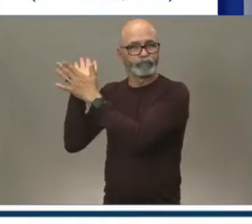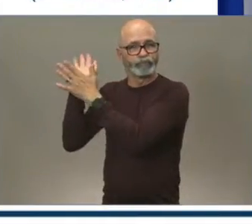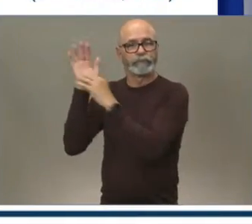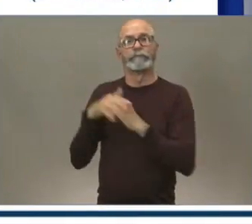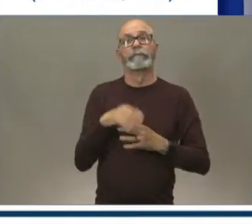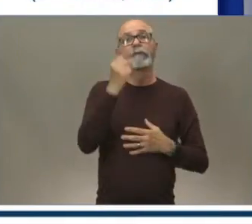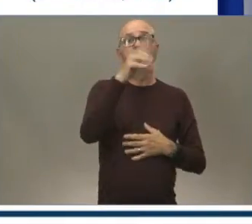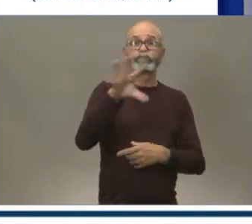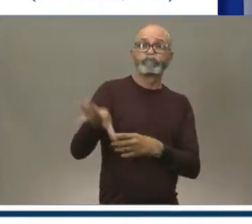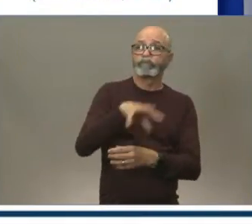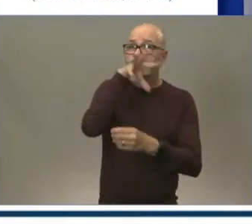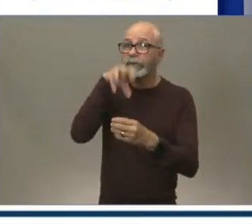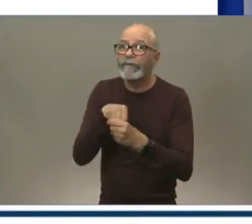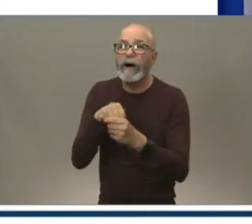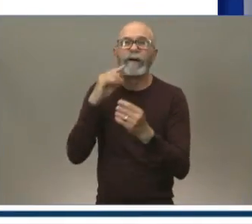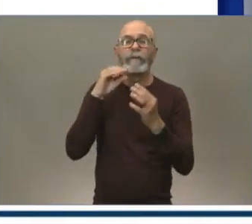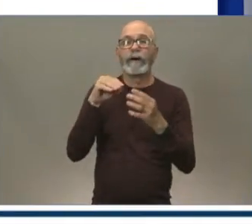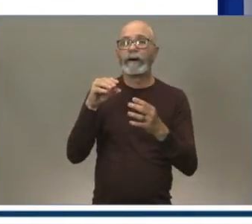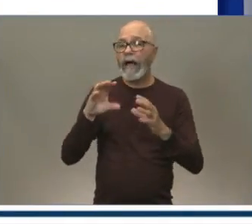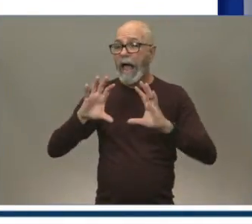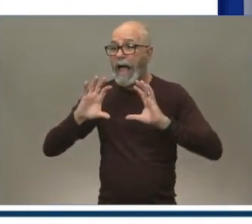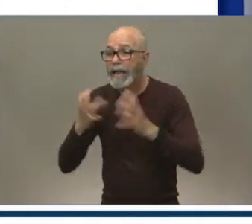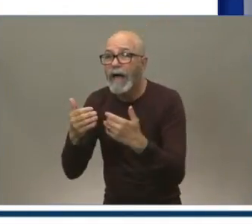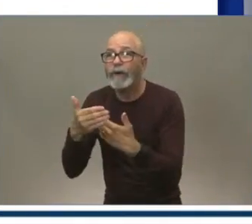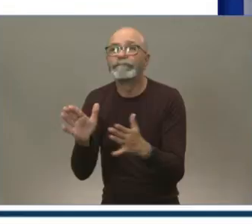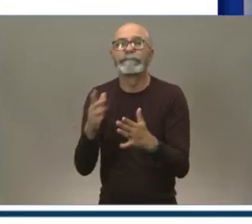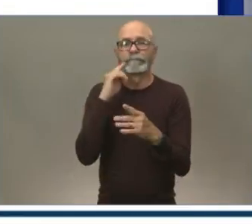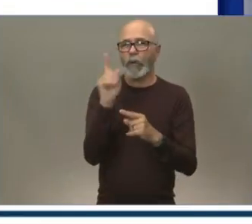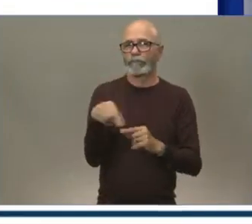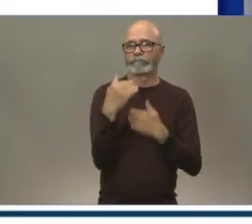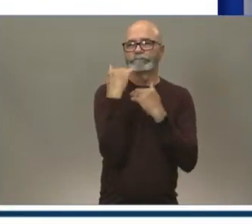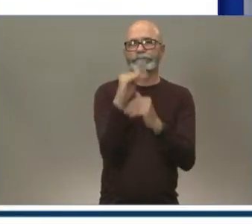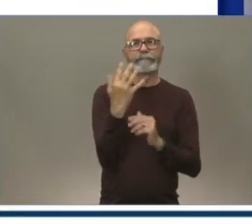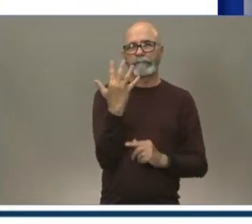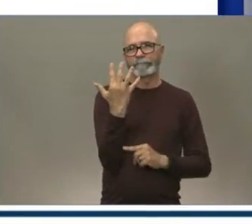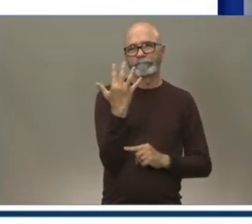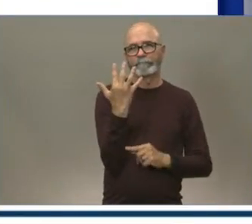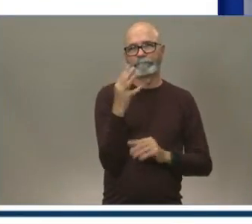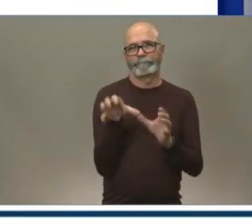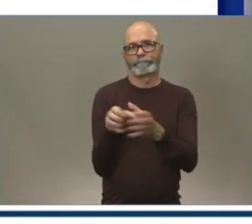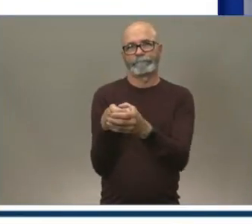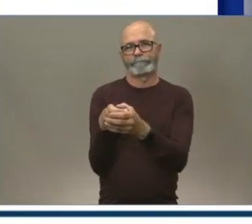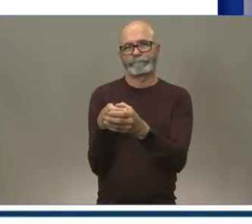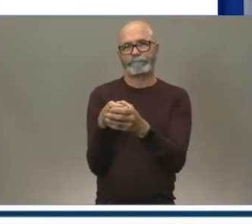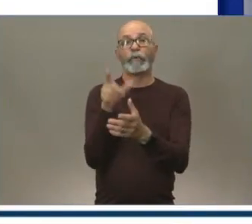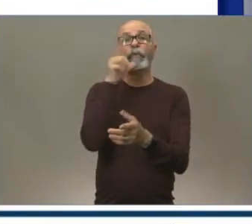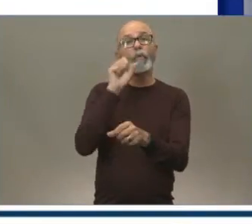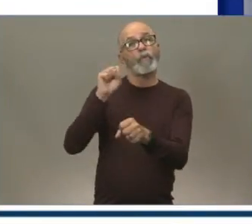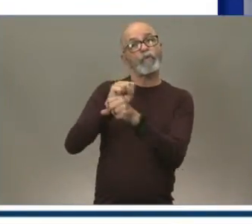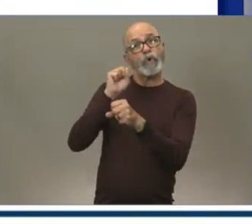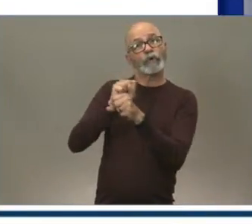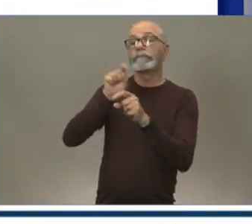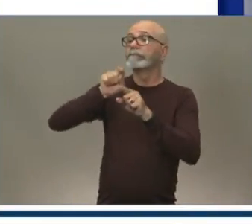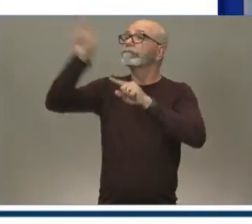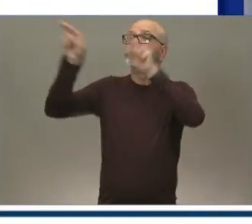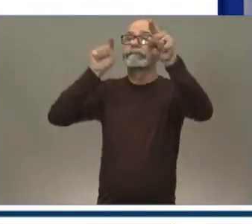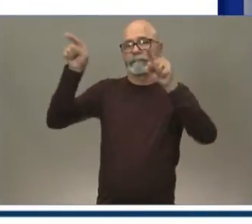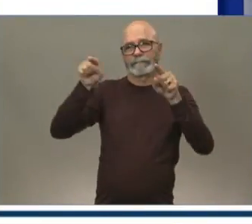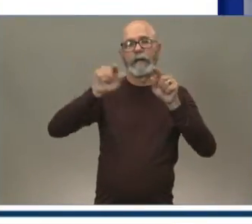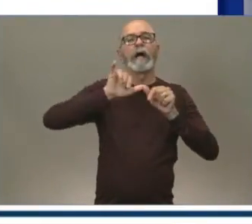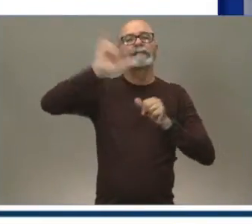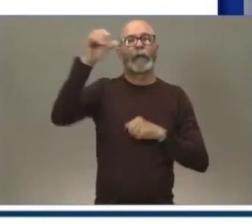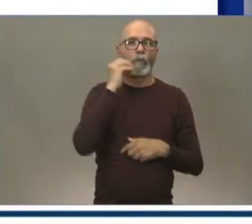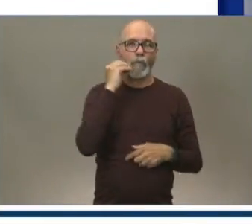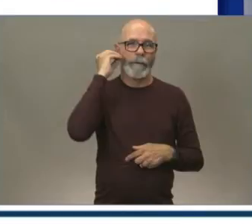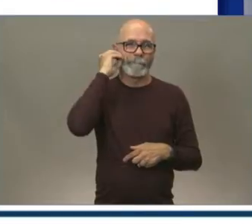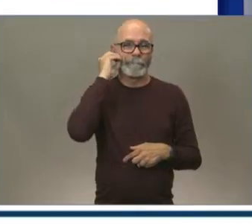people. Public servants will work from home where possible. Retail, business, and malls stay open, but at